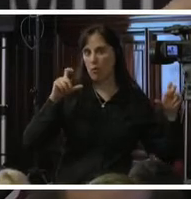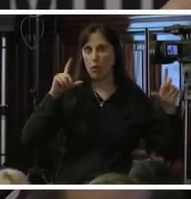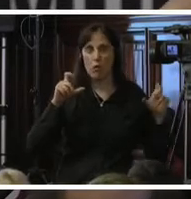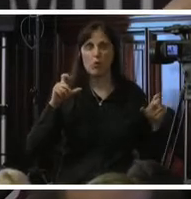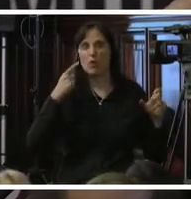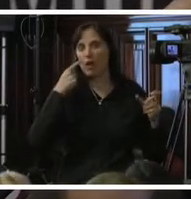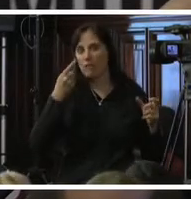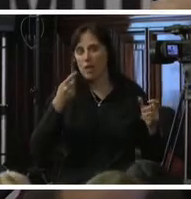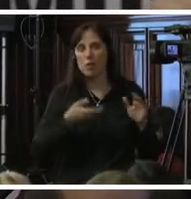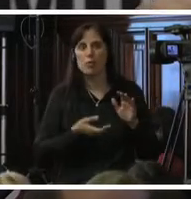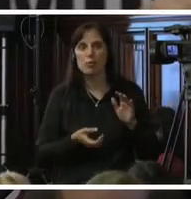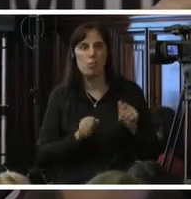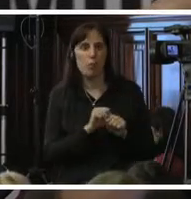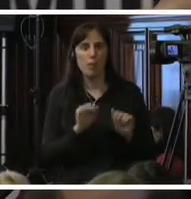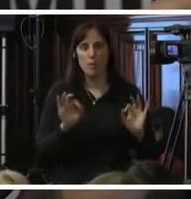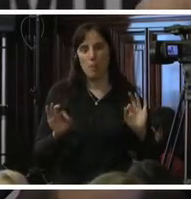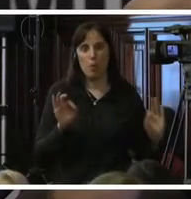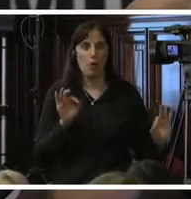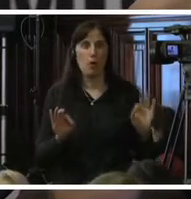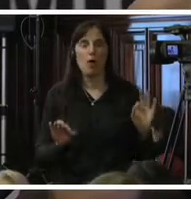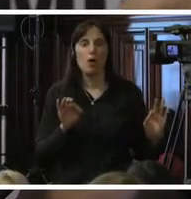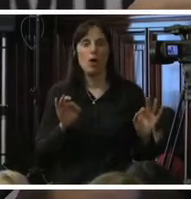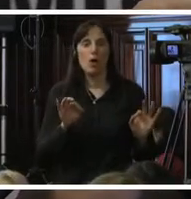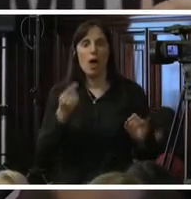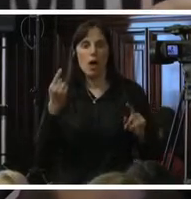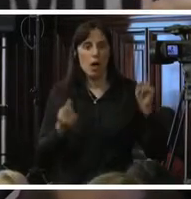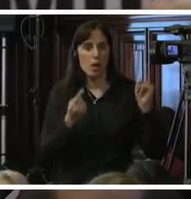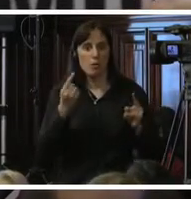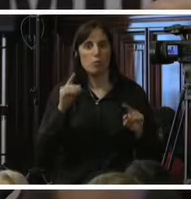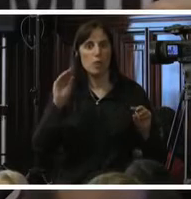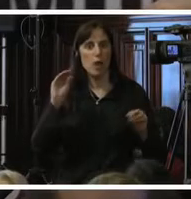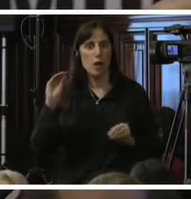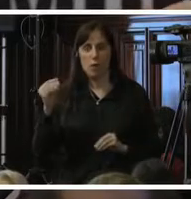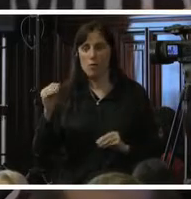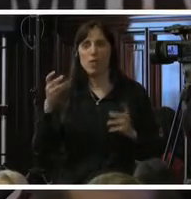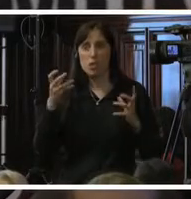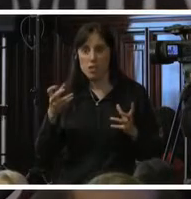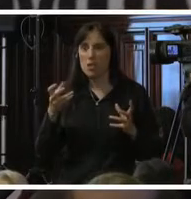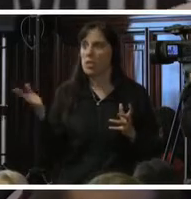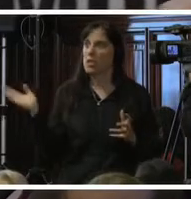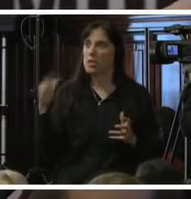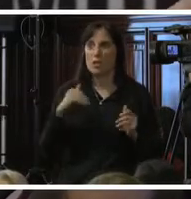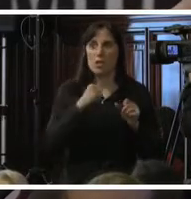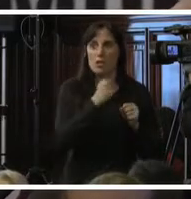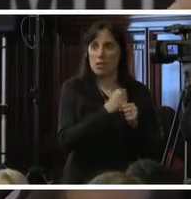young women who are interested in working abroad, and you know, things like that, that these people